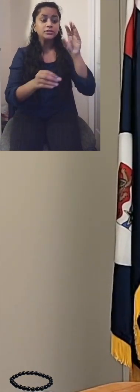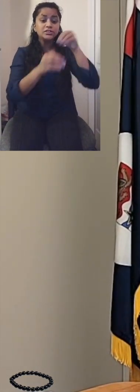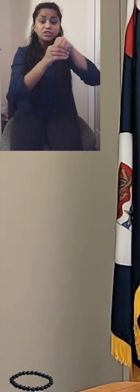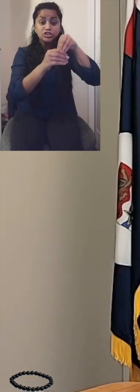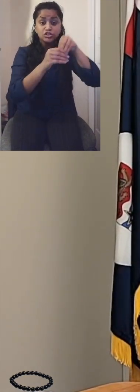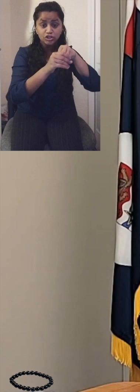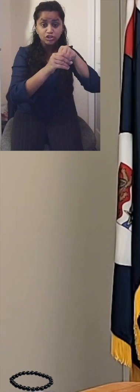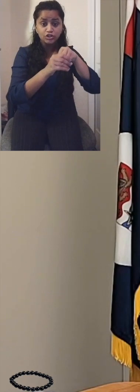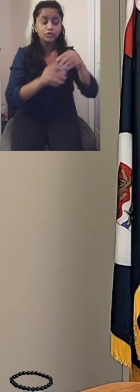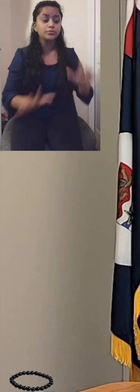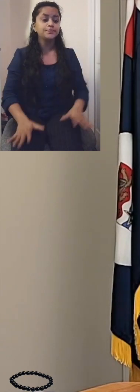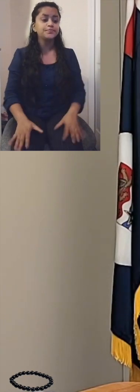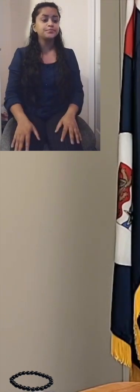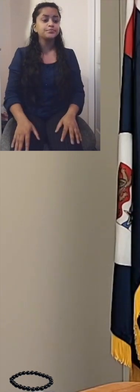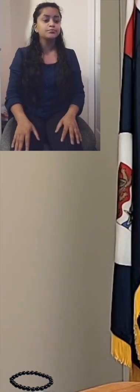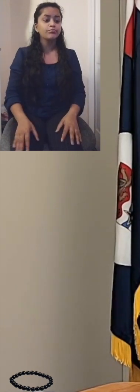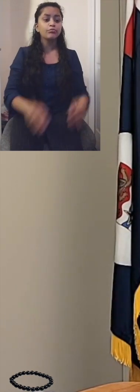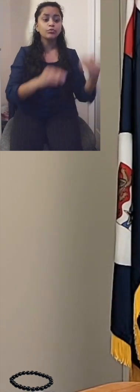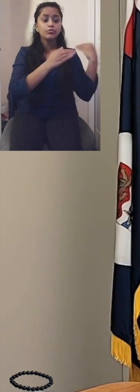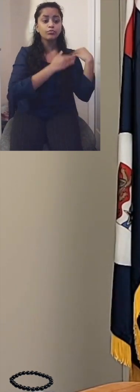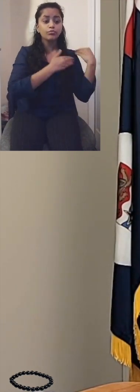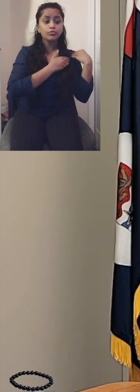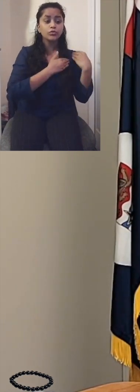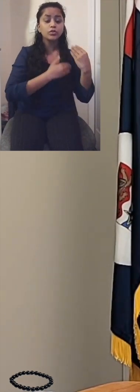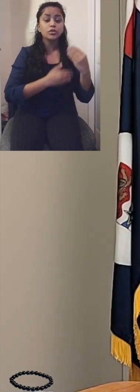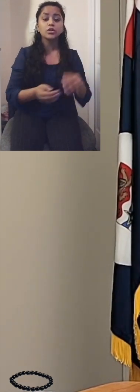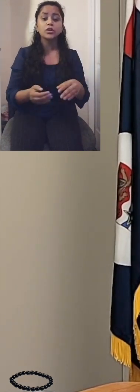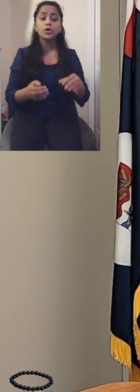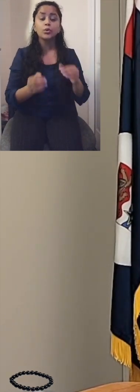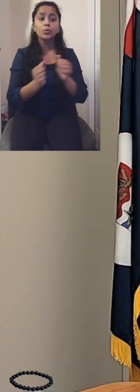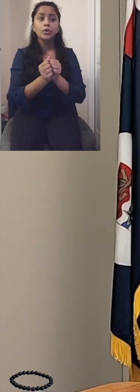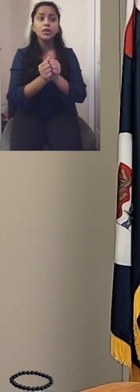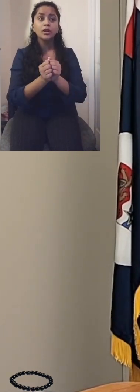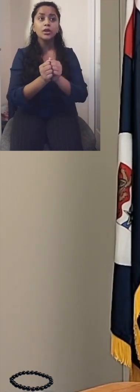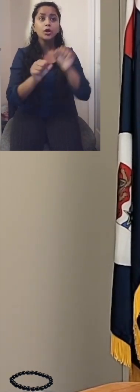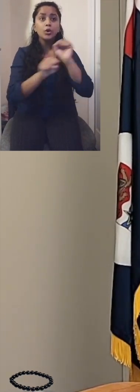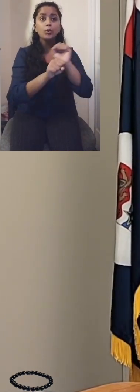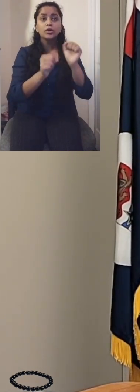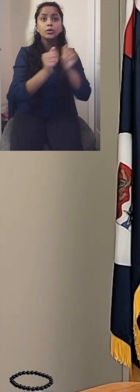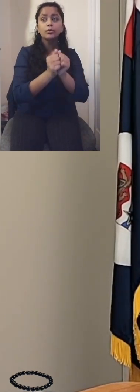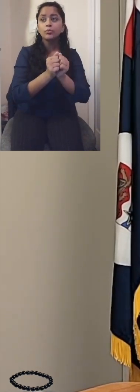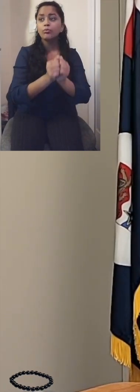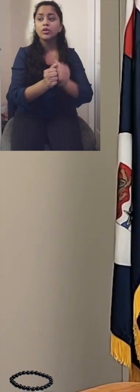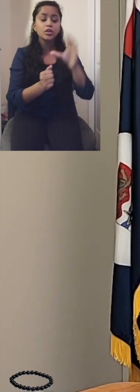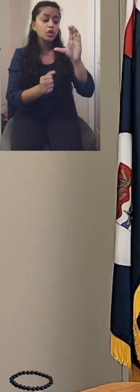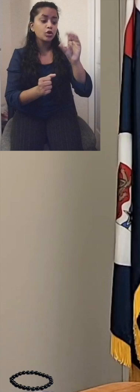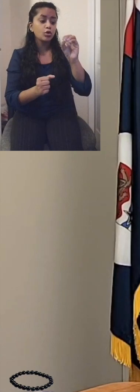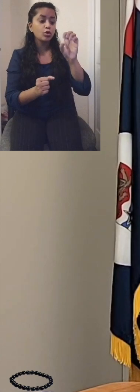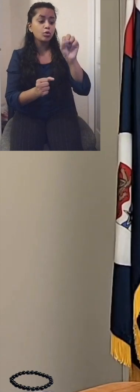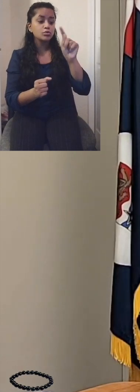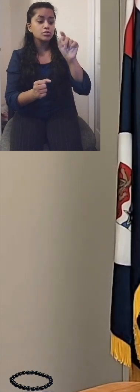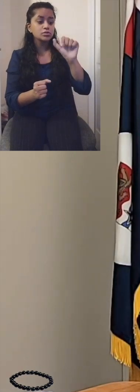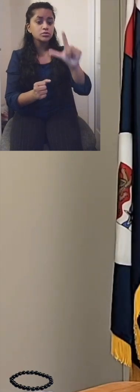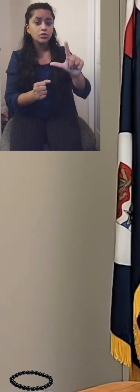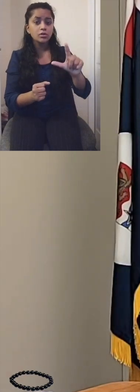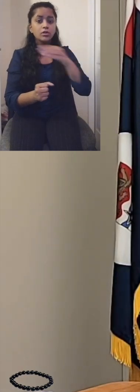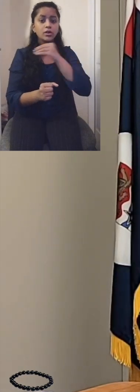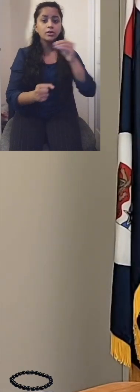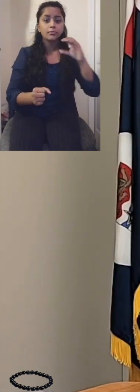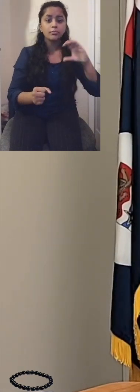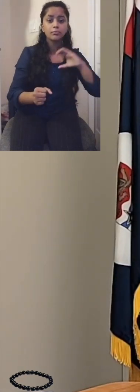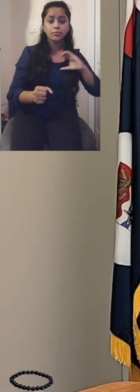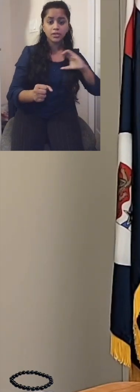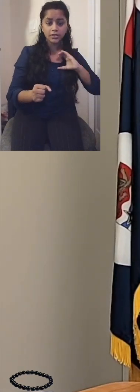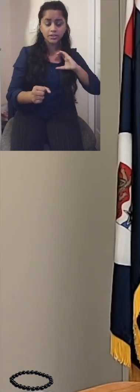people like that. And also I have responsibility for good governance, which is probably something that your